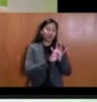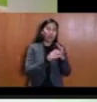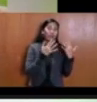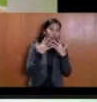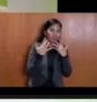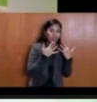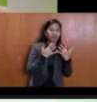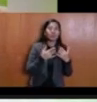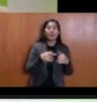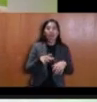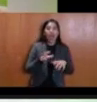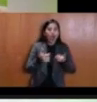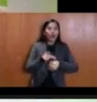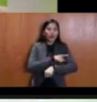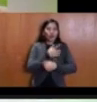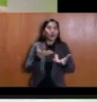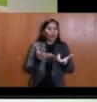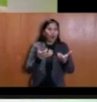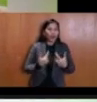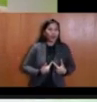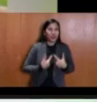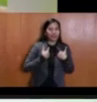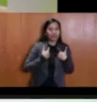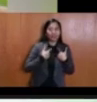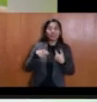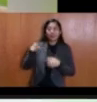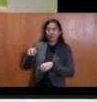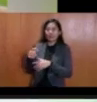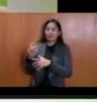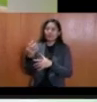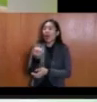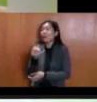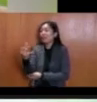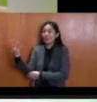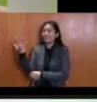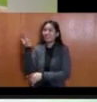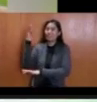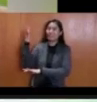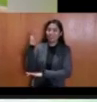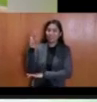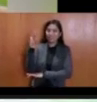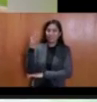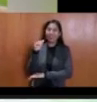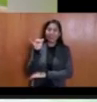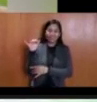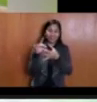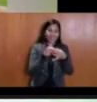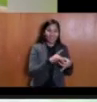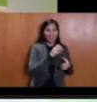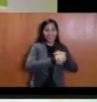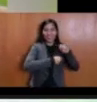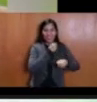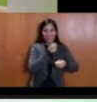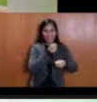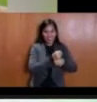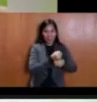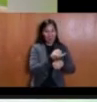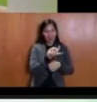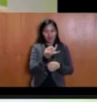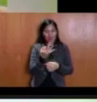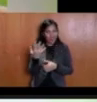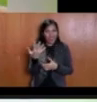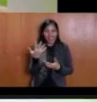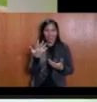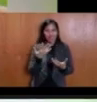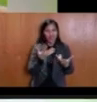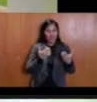I like that idea. It's a good one. Lower the carbon. So we have this study in Ilocos, freshwater